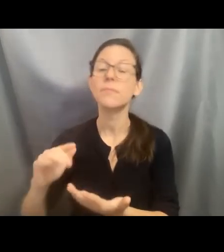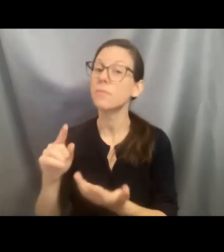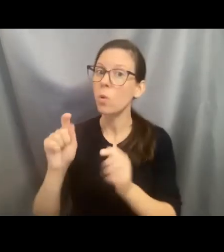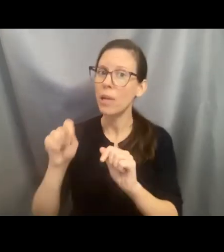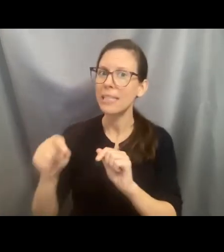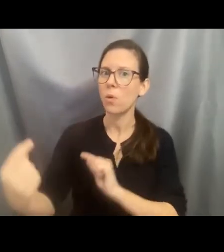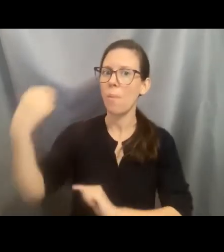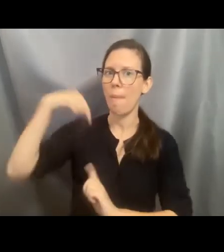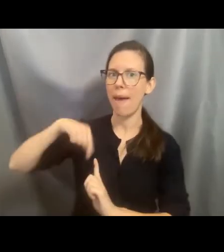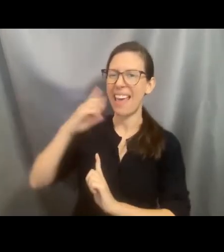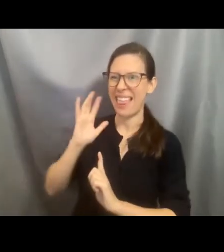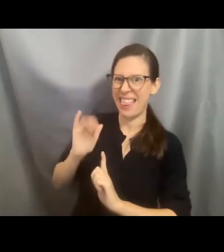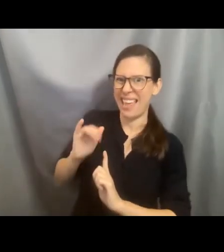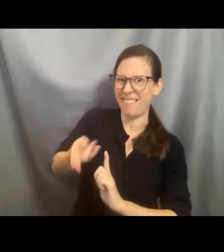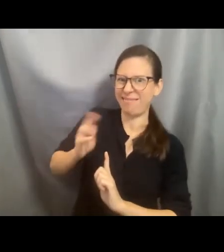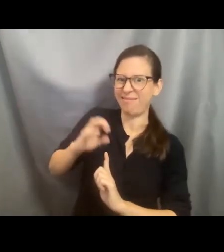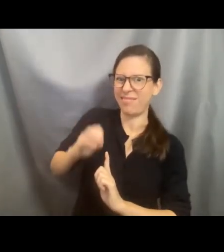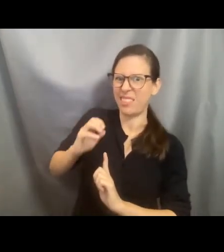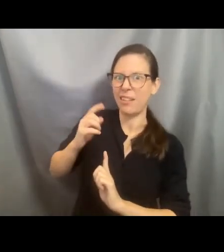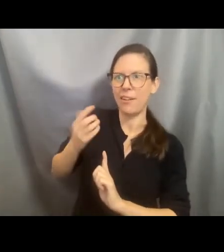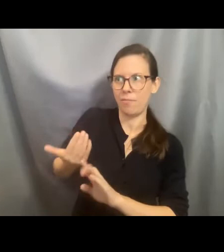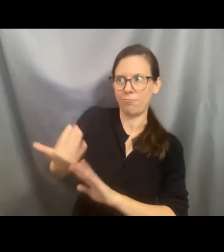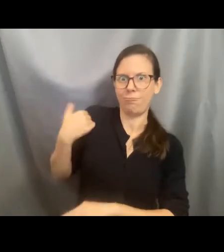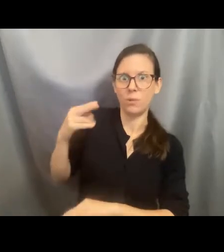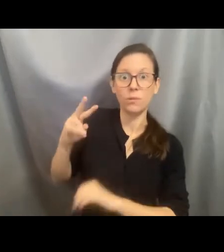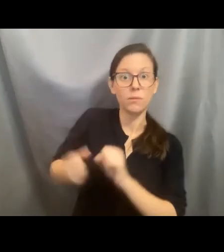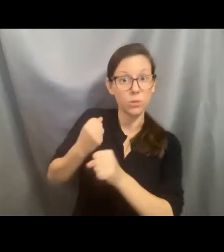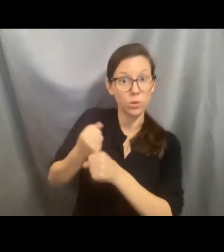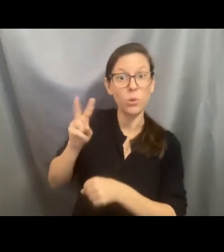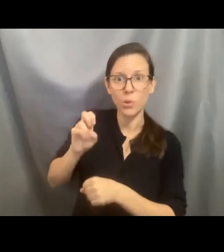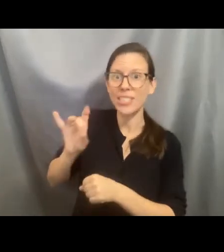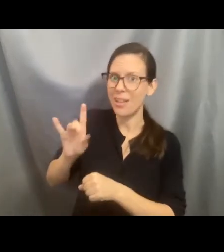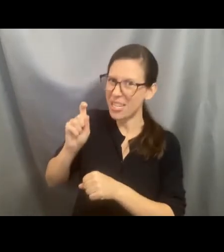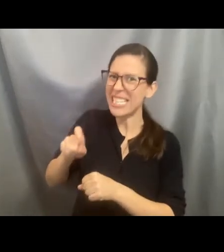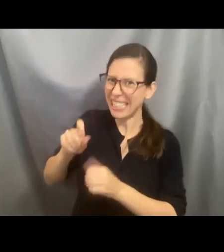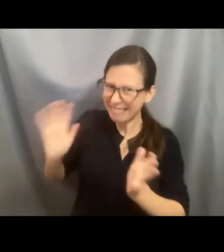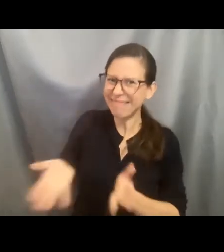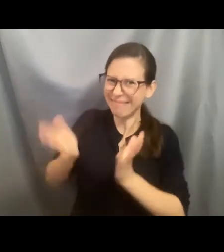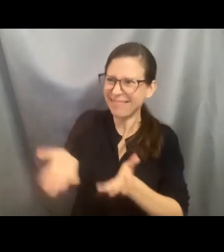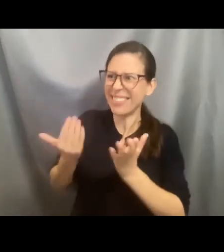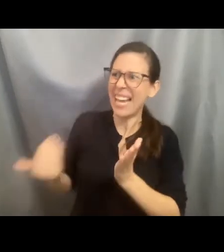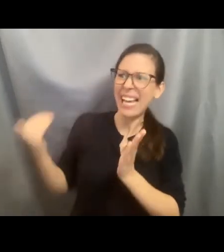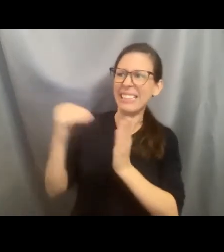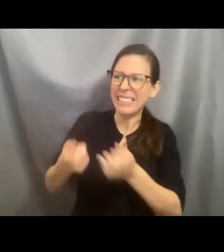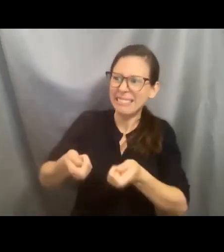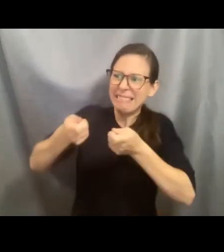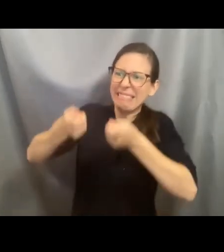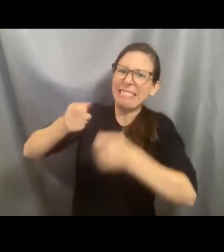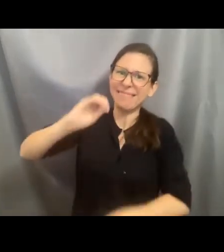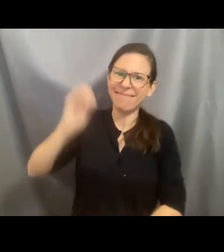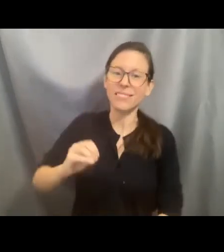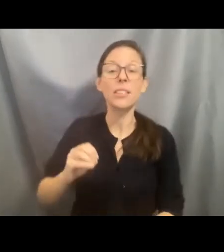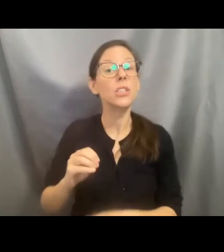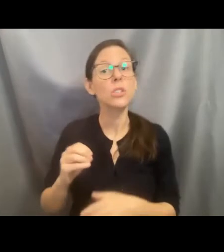And so whatever it is that we can do to energize